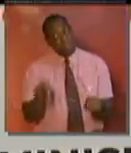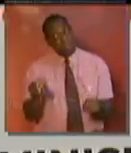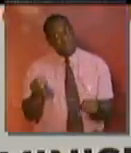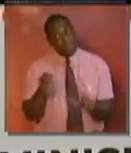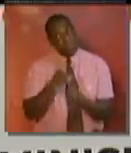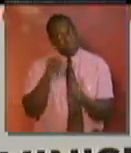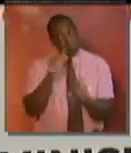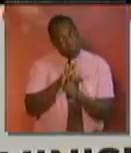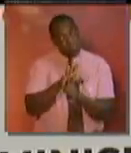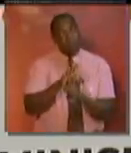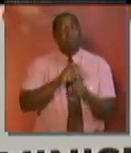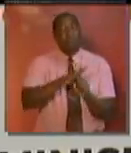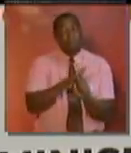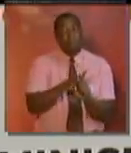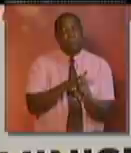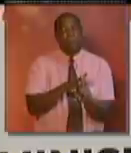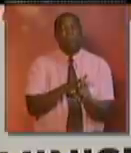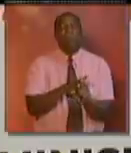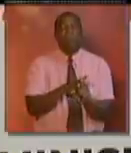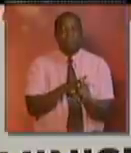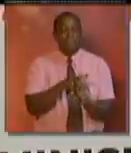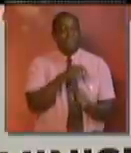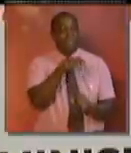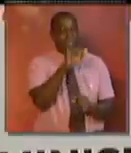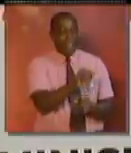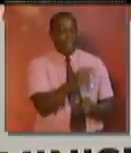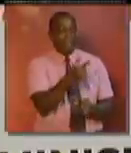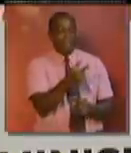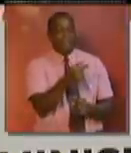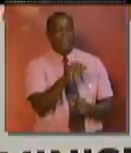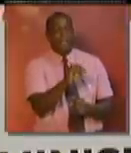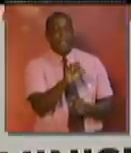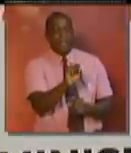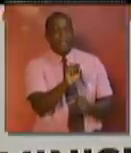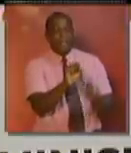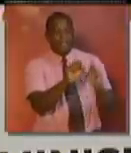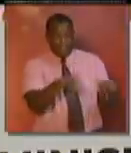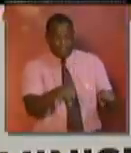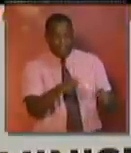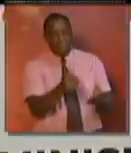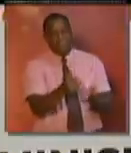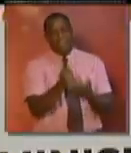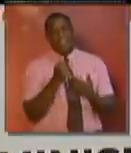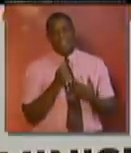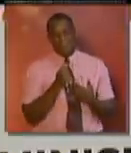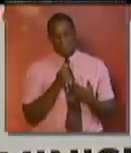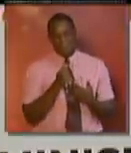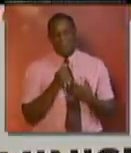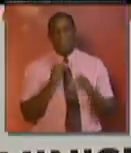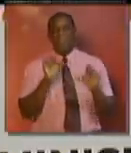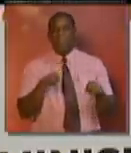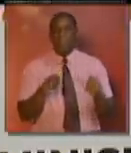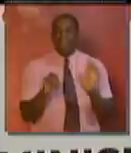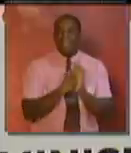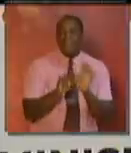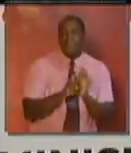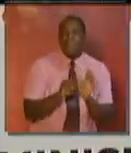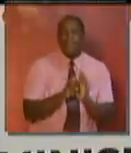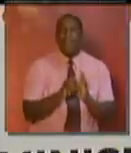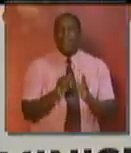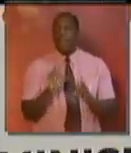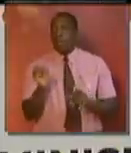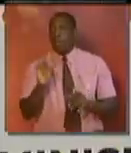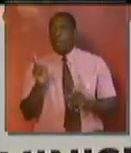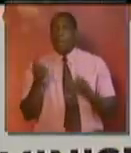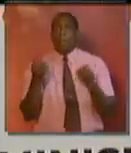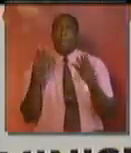exposed, so that we can reduce risk in that manner. In that way, we were able to identify where super spreader